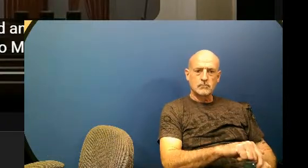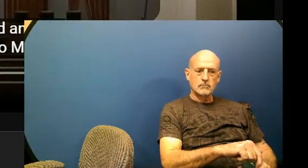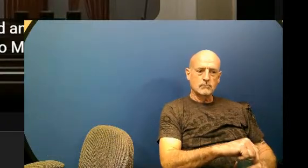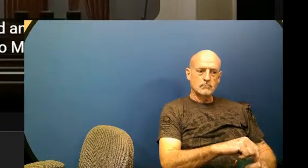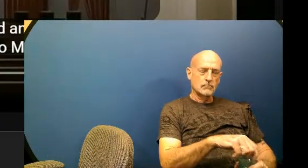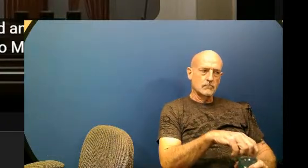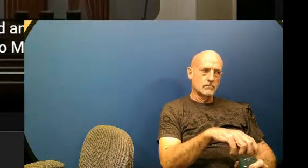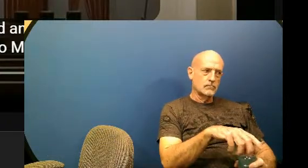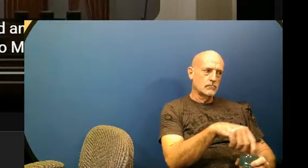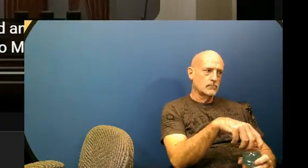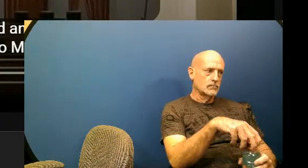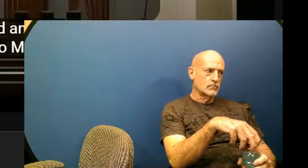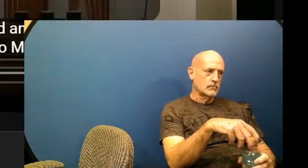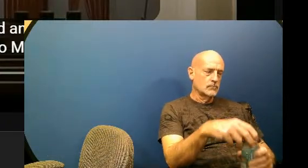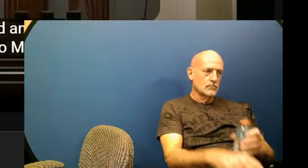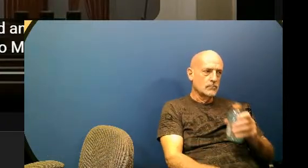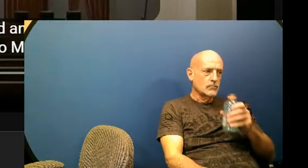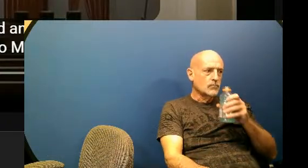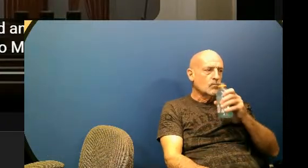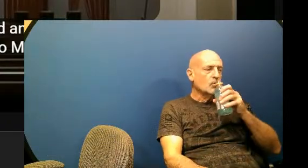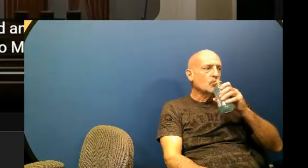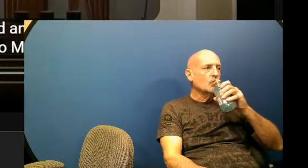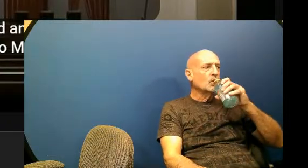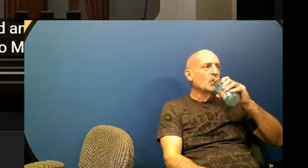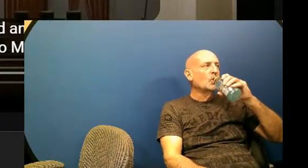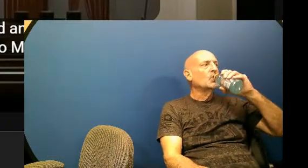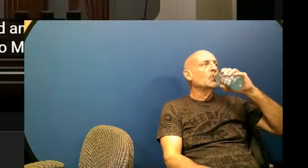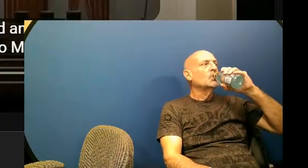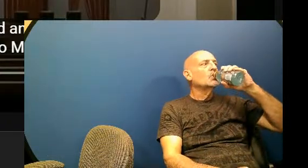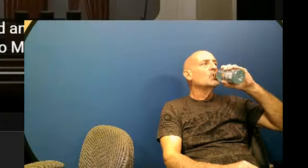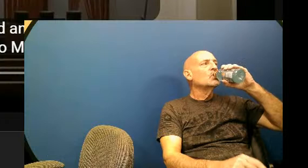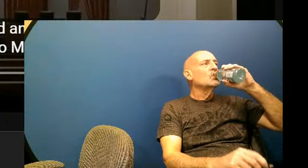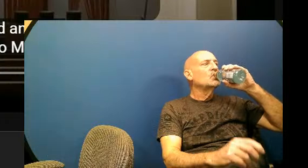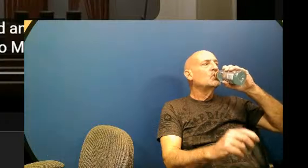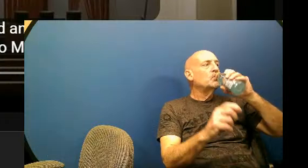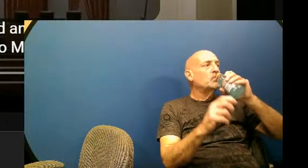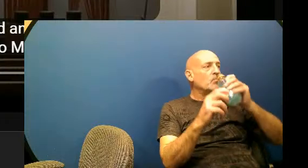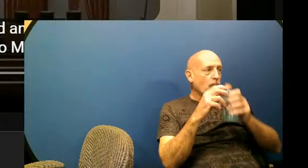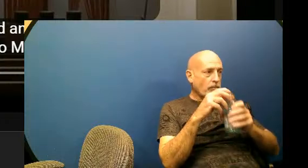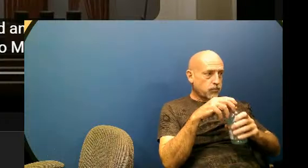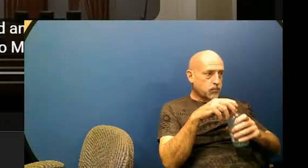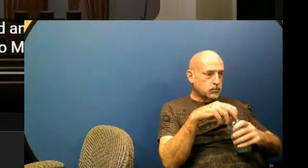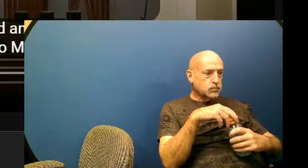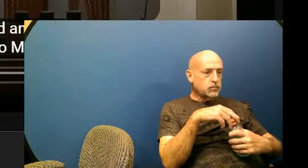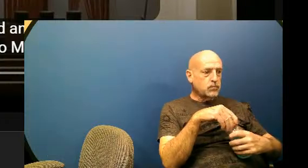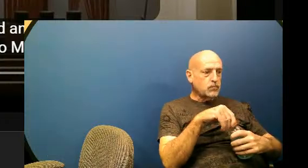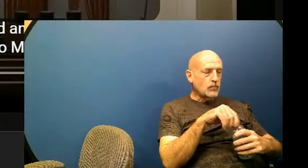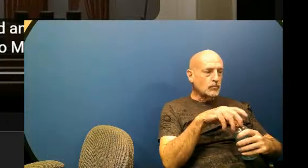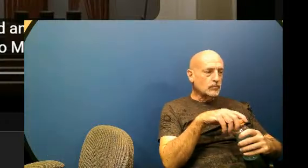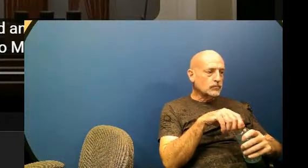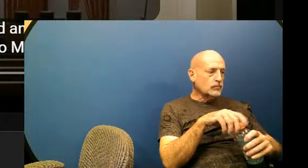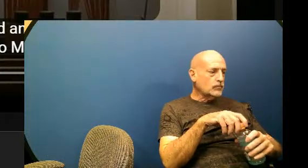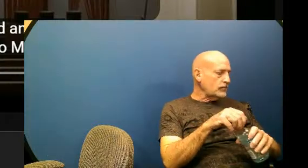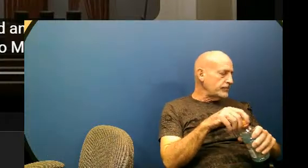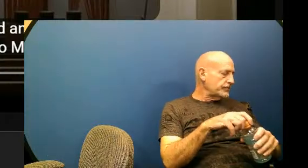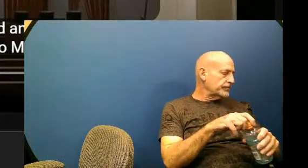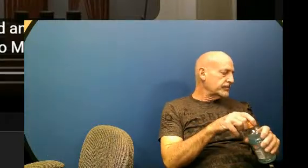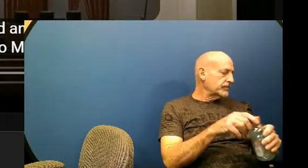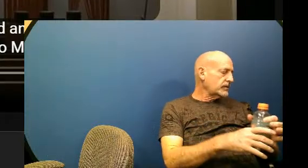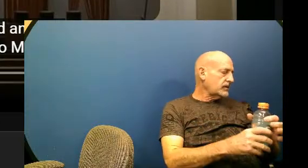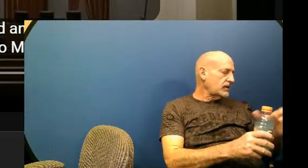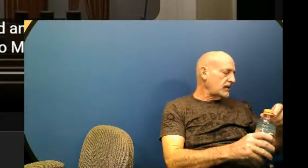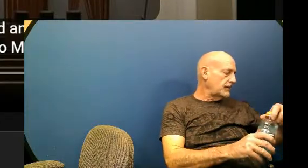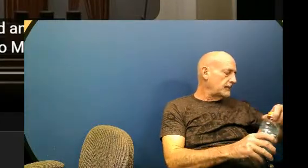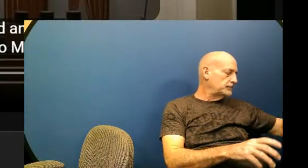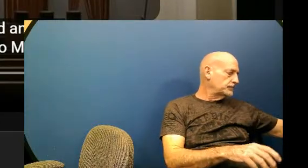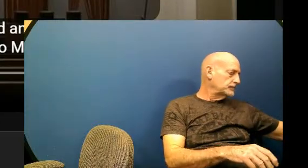just mean it's hard to figure out how the algorithm works? Because we could say that about every algorithm. No, the covert nature of it comes